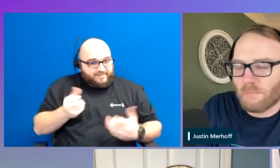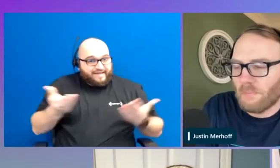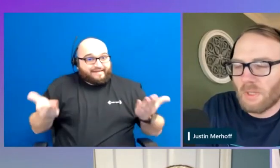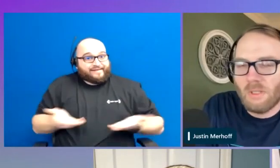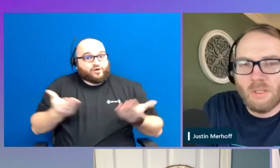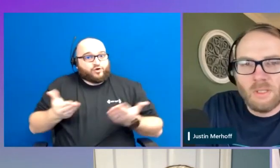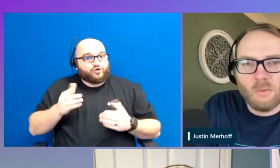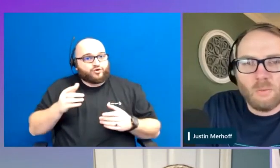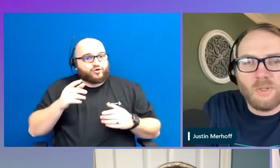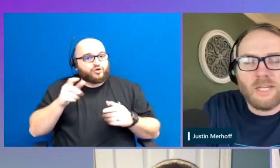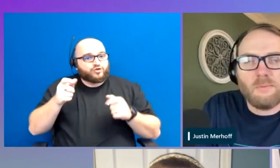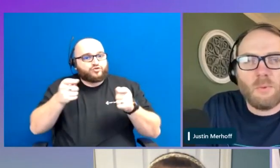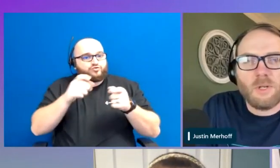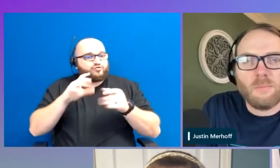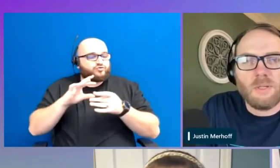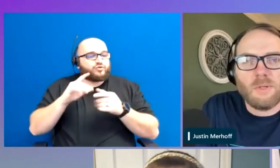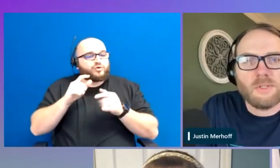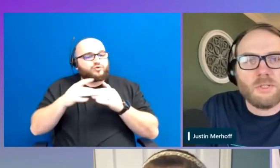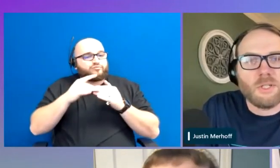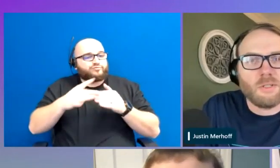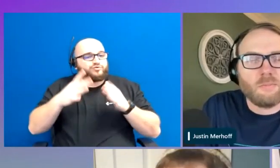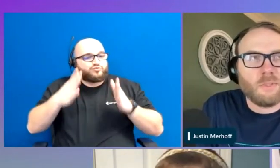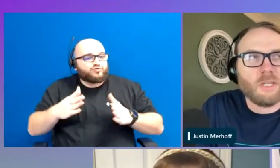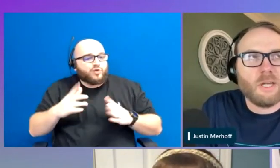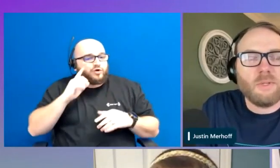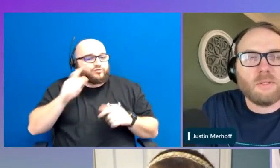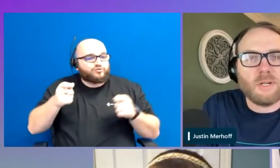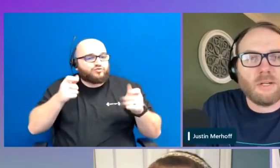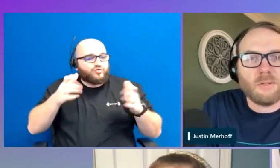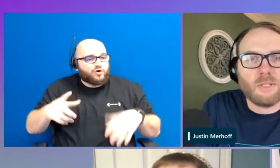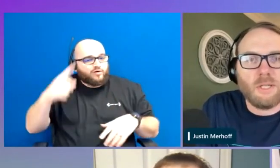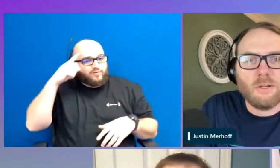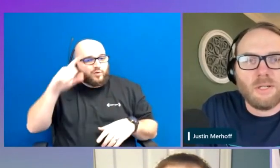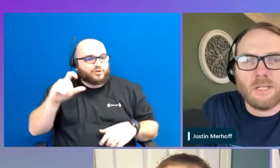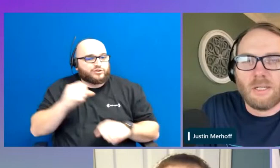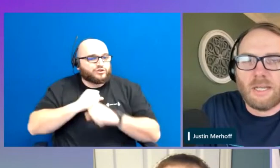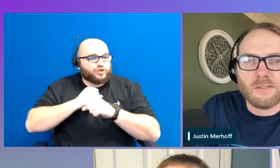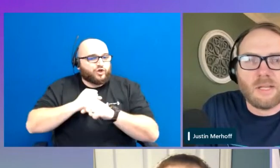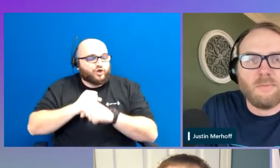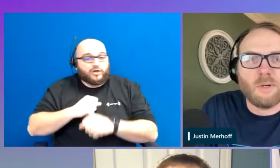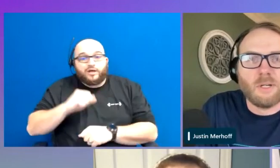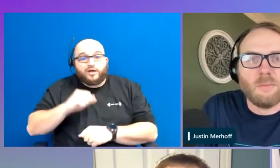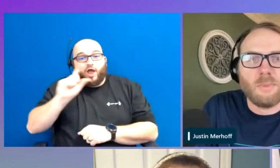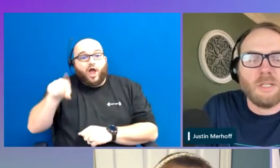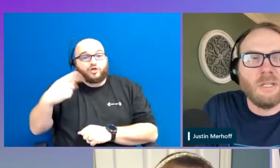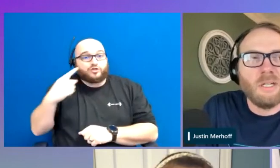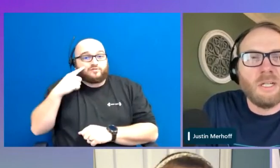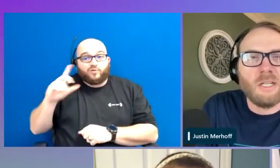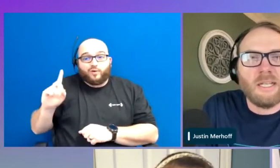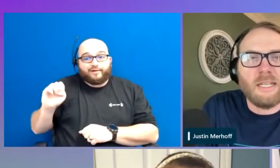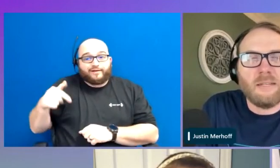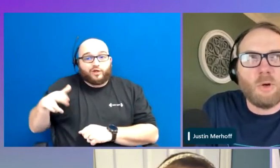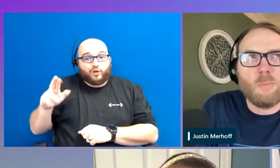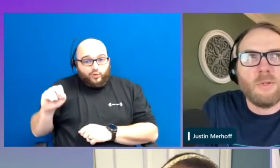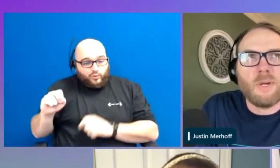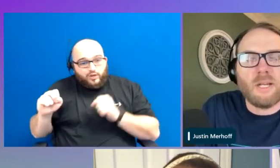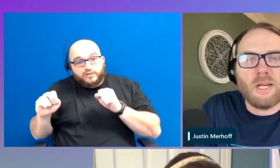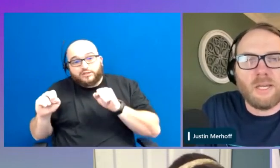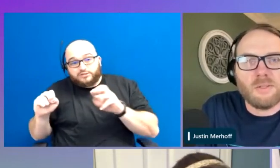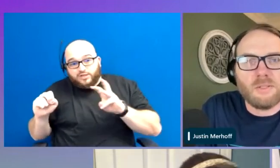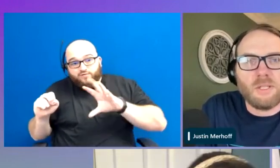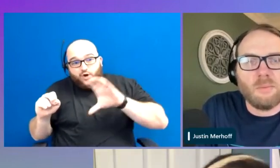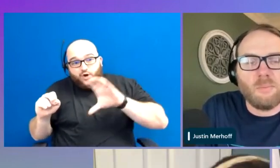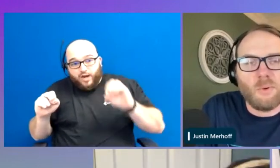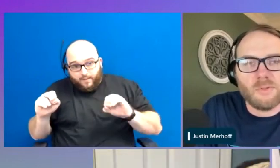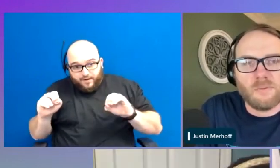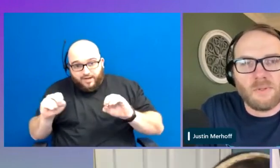Systems. What that afforded me wasn't just becoming the Director of Security at a software company. It opened my